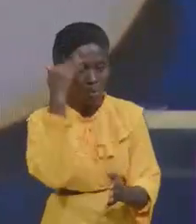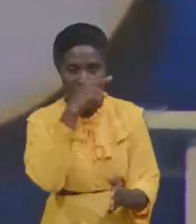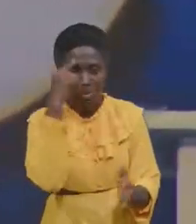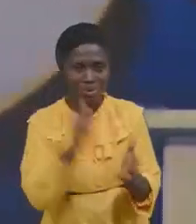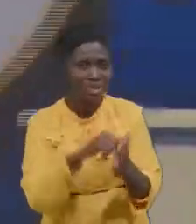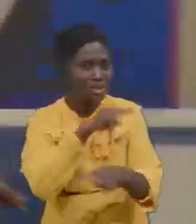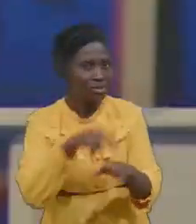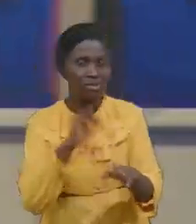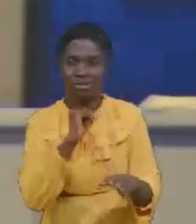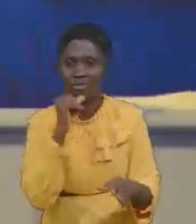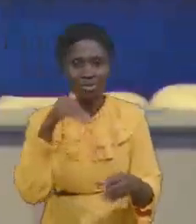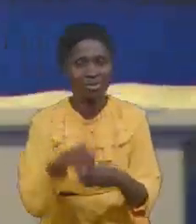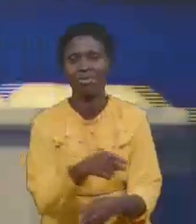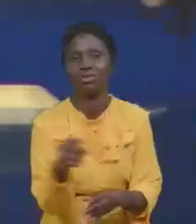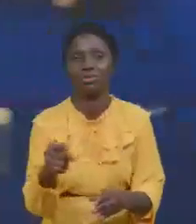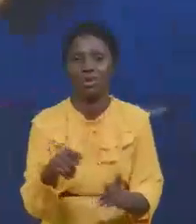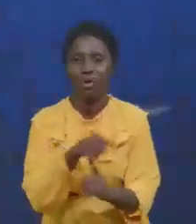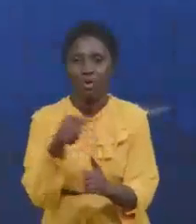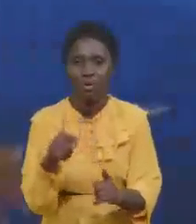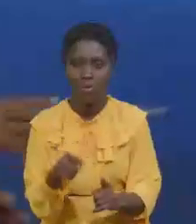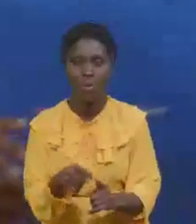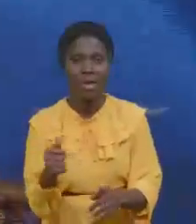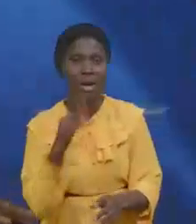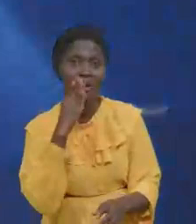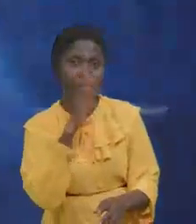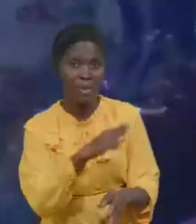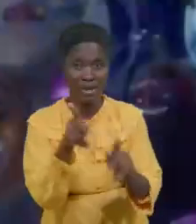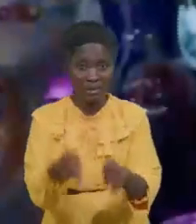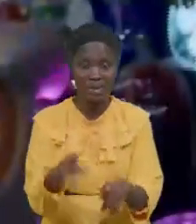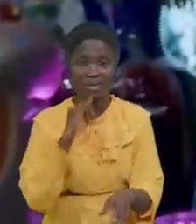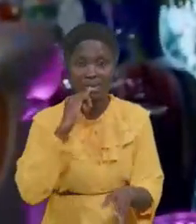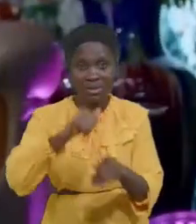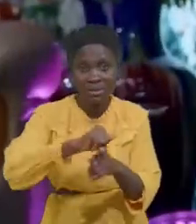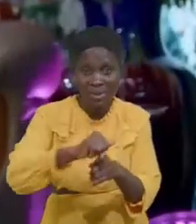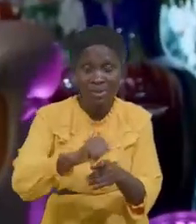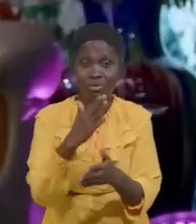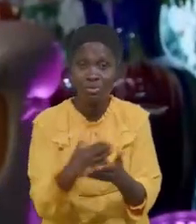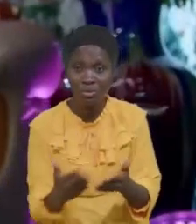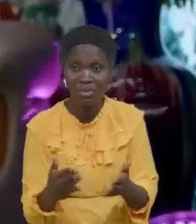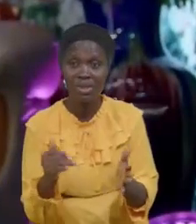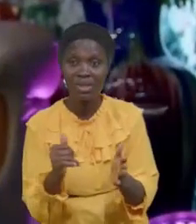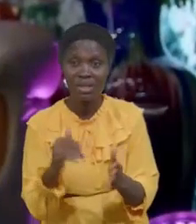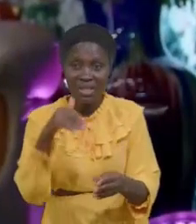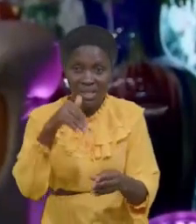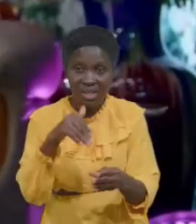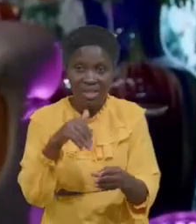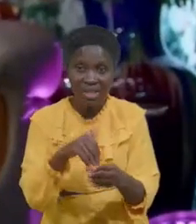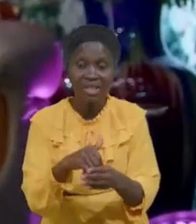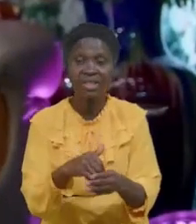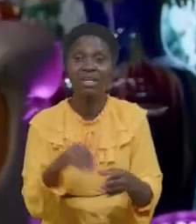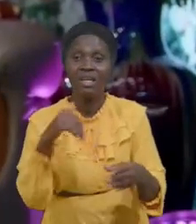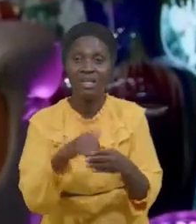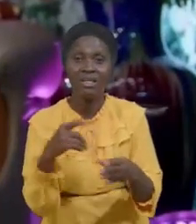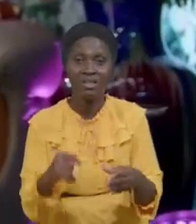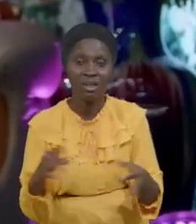you. When a bad person is doing something, it's the connection with the